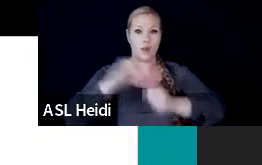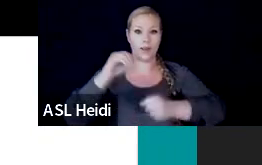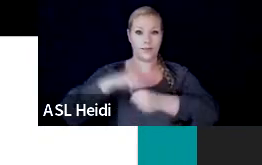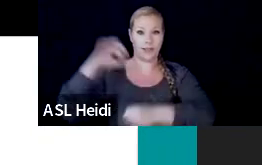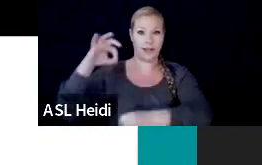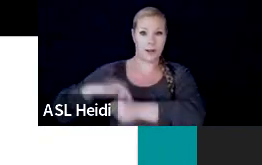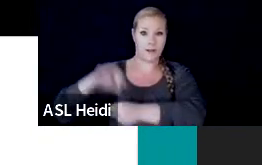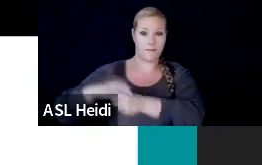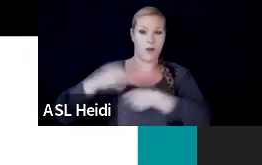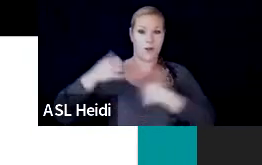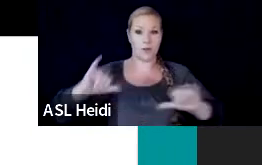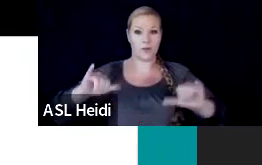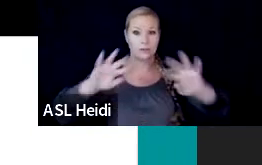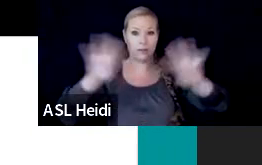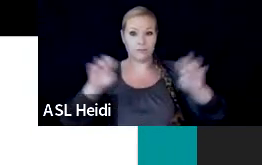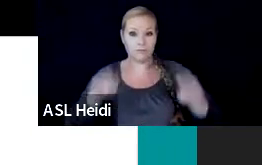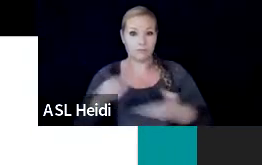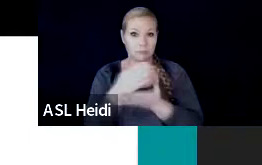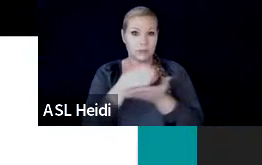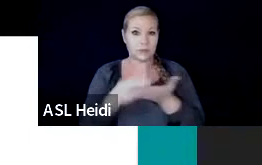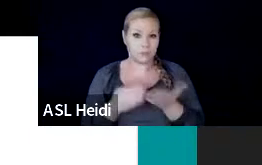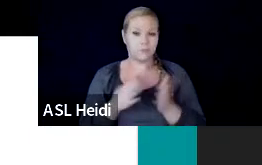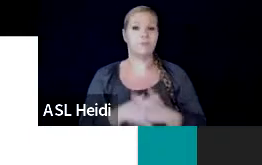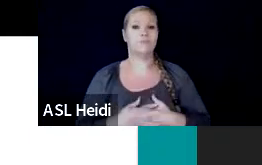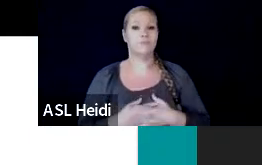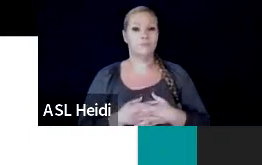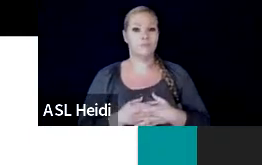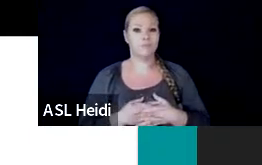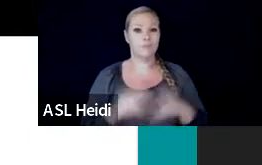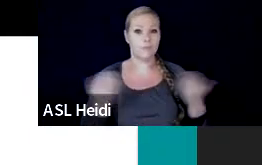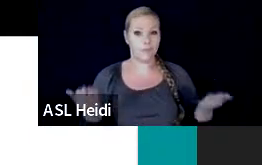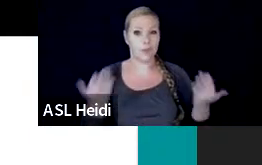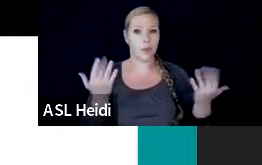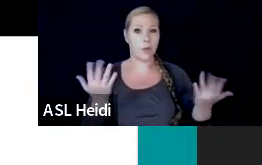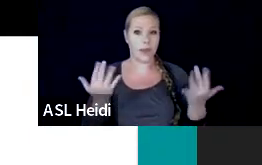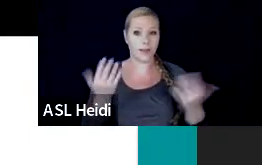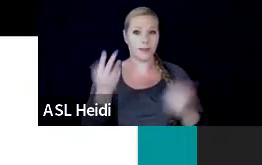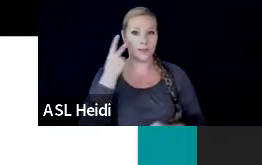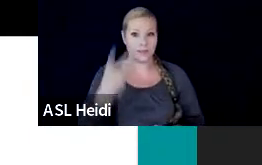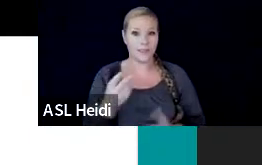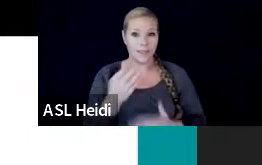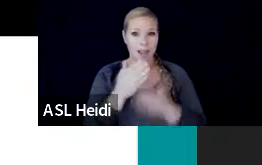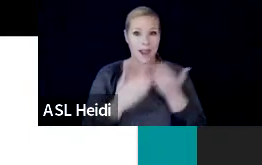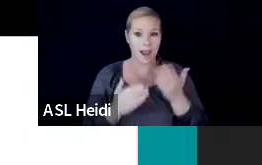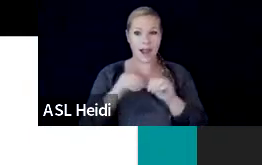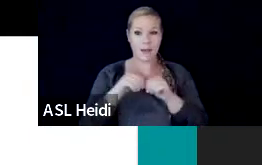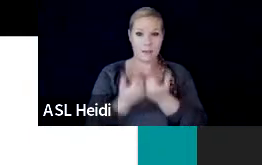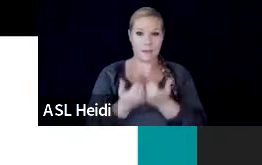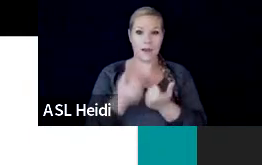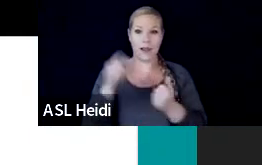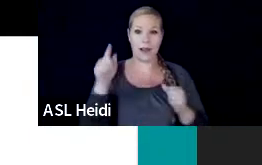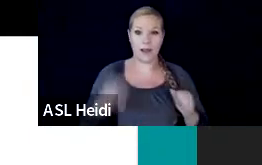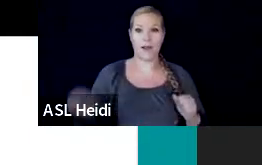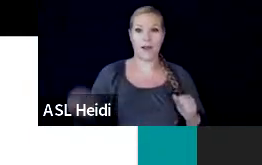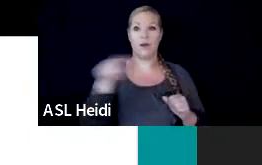will be waiting to see how the program can help